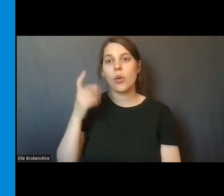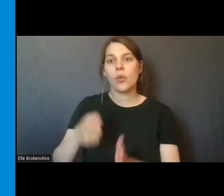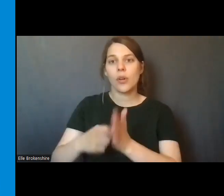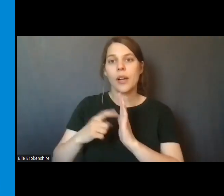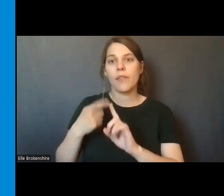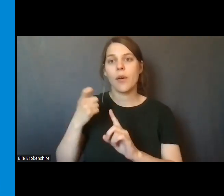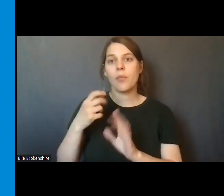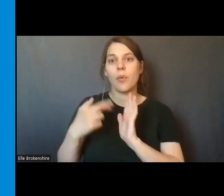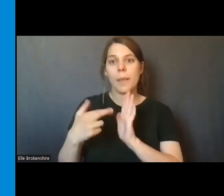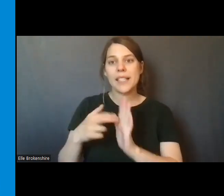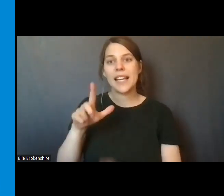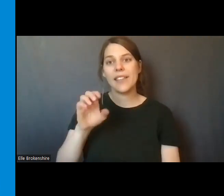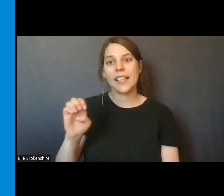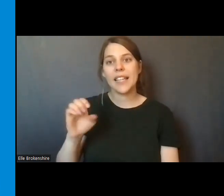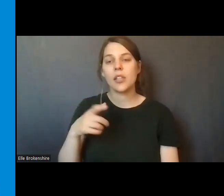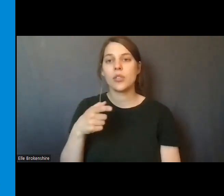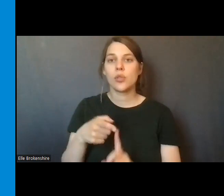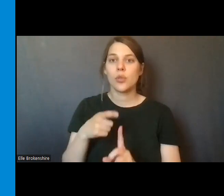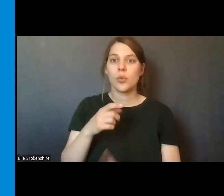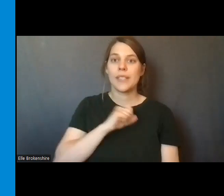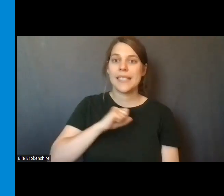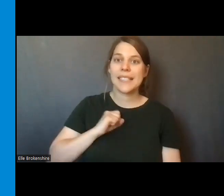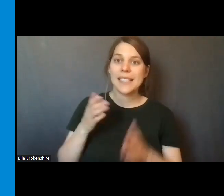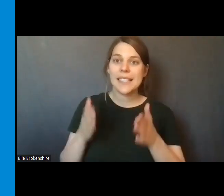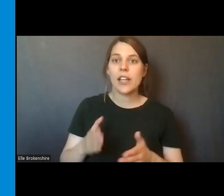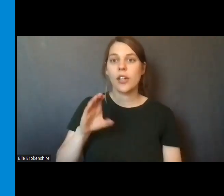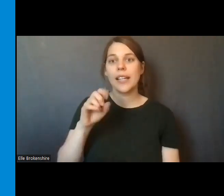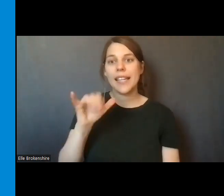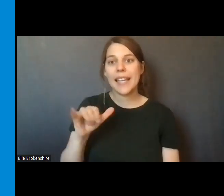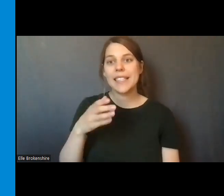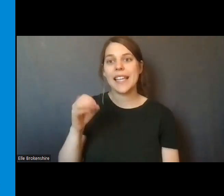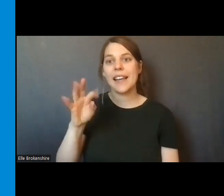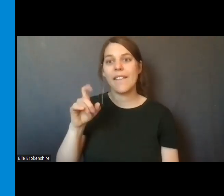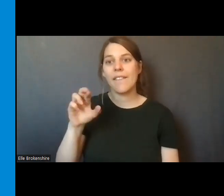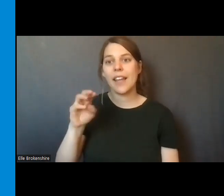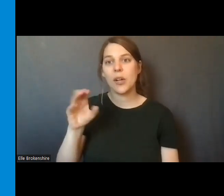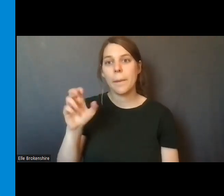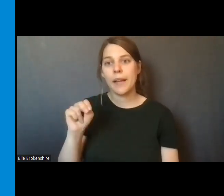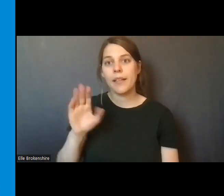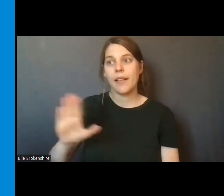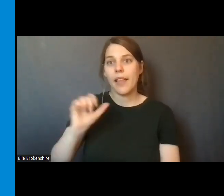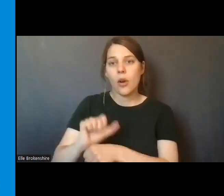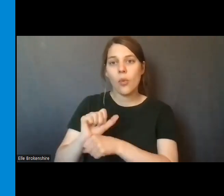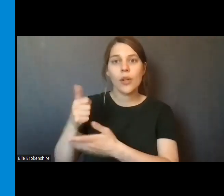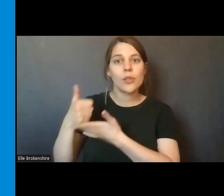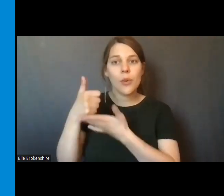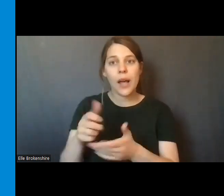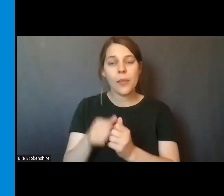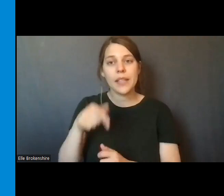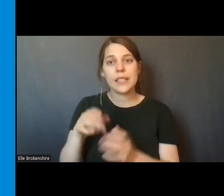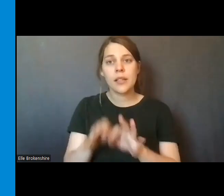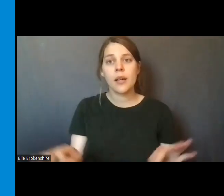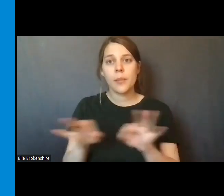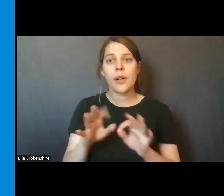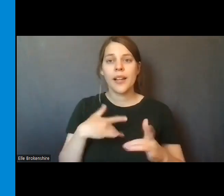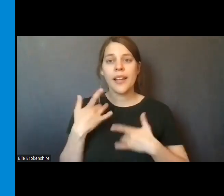Representative Lee to Senators Casey and, Fetterman did to help with this. It's important, and, excited to see it